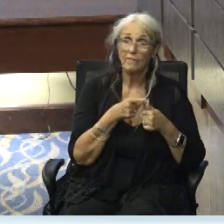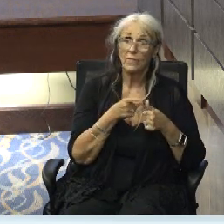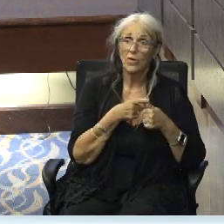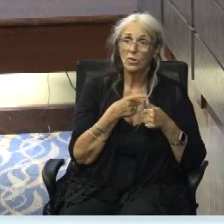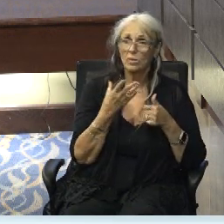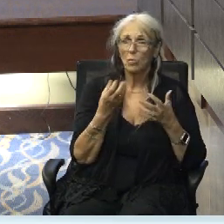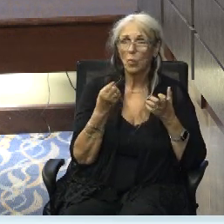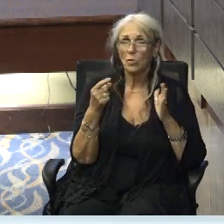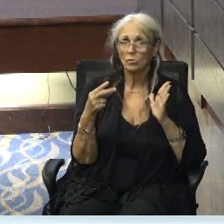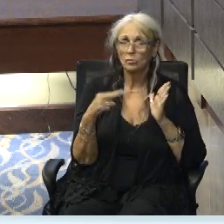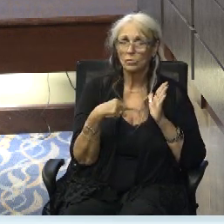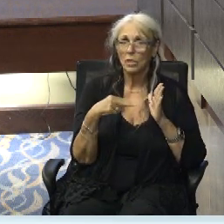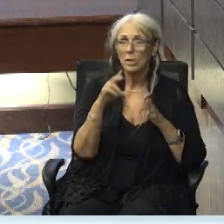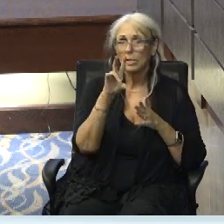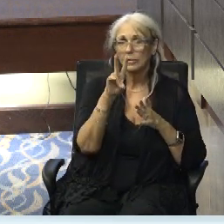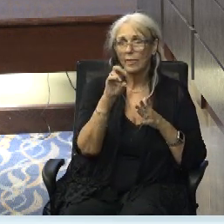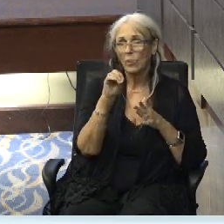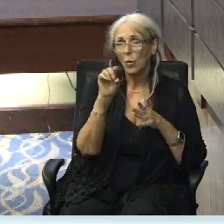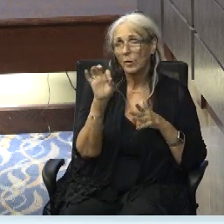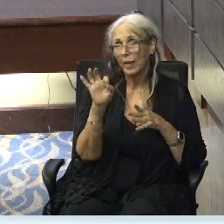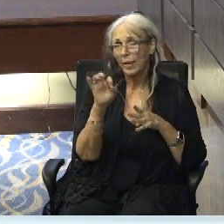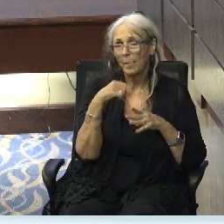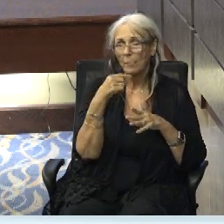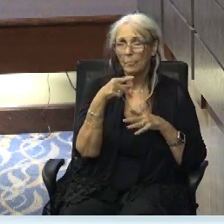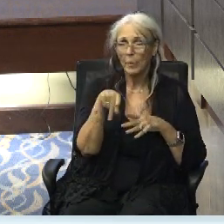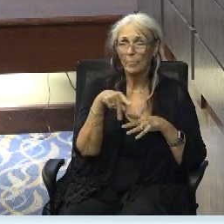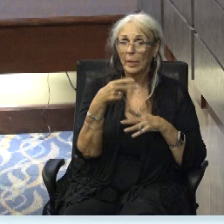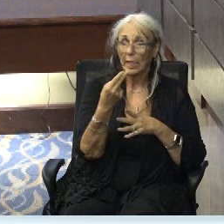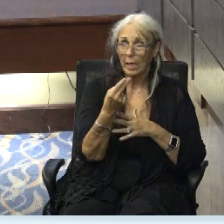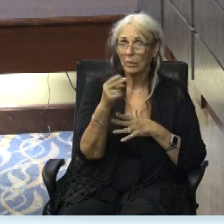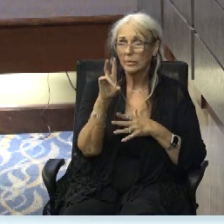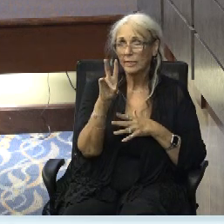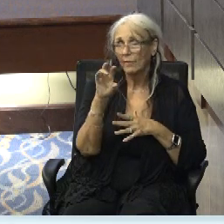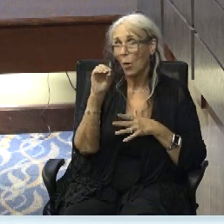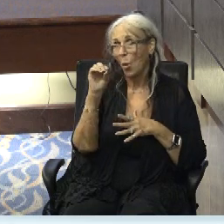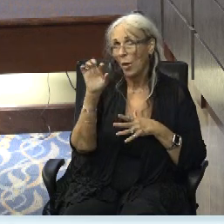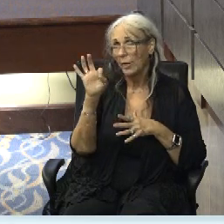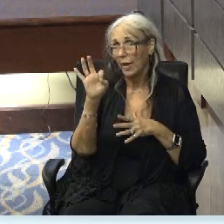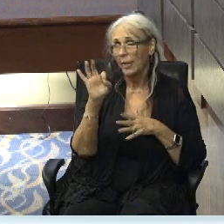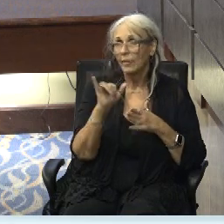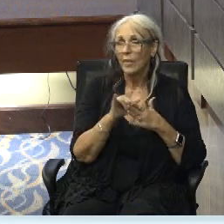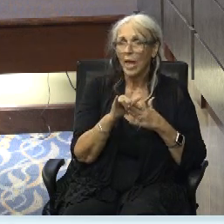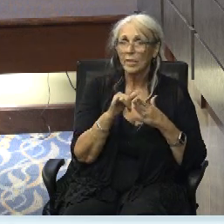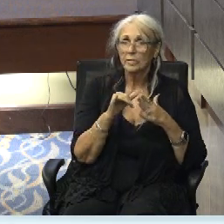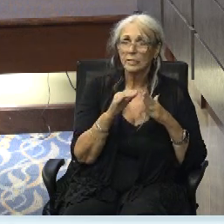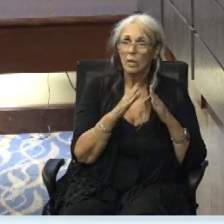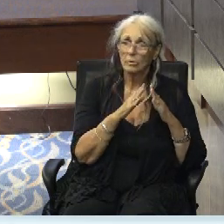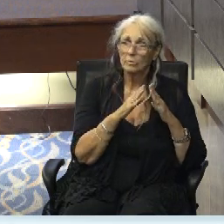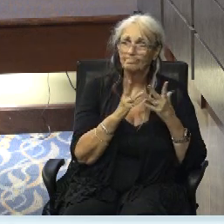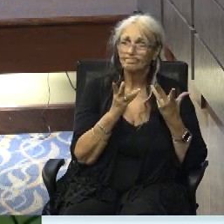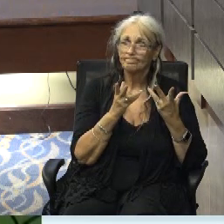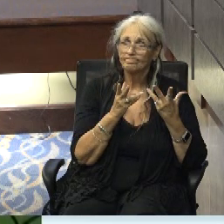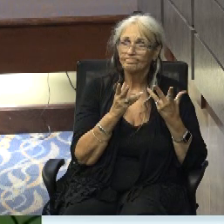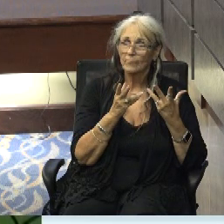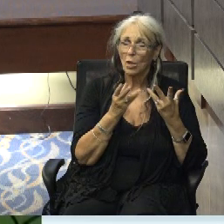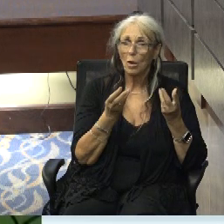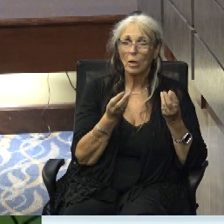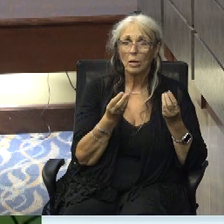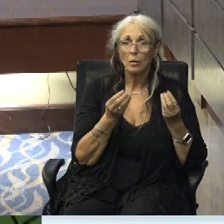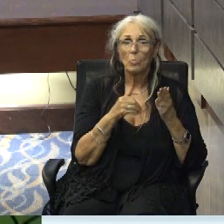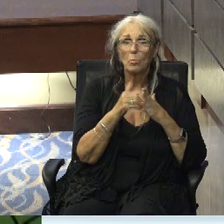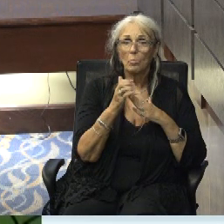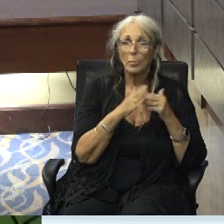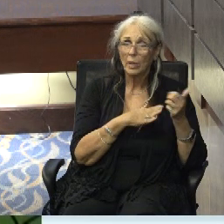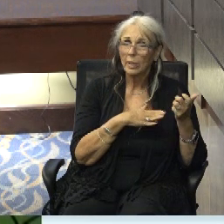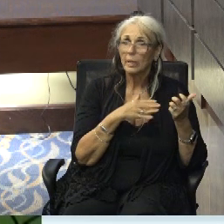wanted to highlight is 709, public hearing 709. These are some properties at Elm Avenue at the